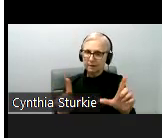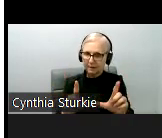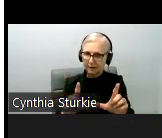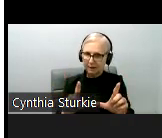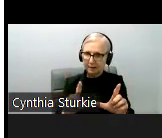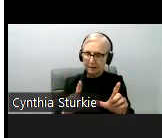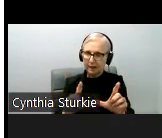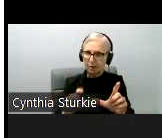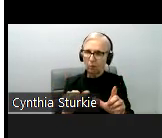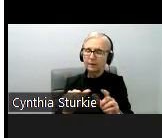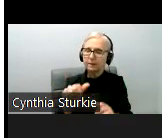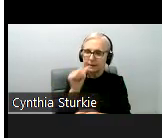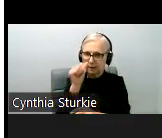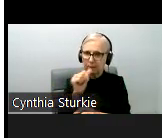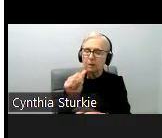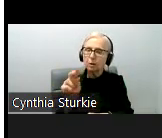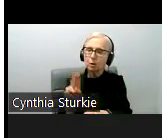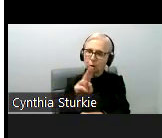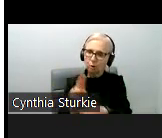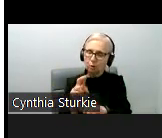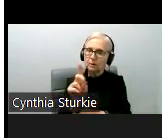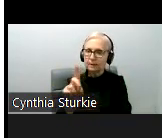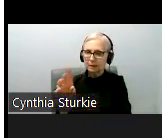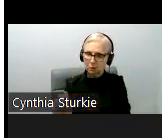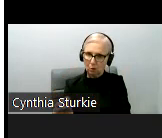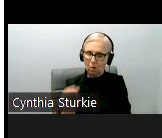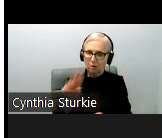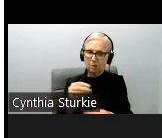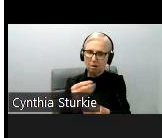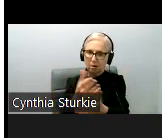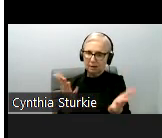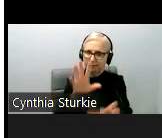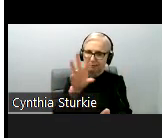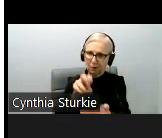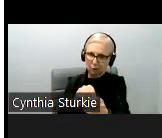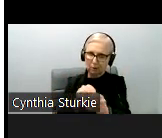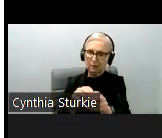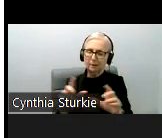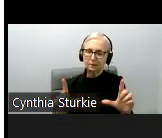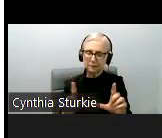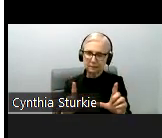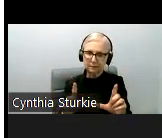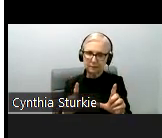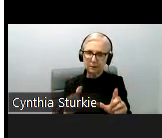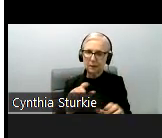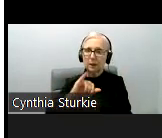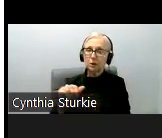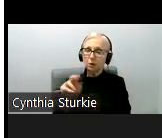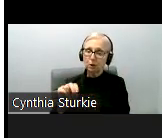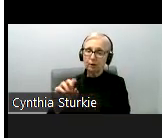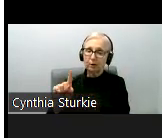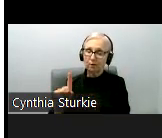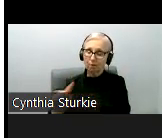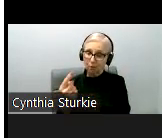when substance use disorder providers are included in this license type as well. And by January 1st